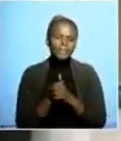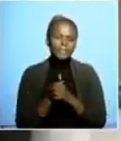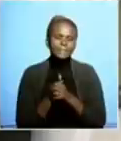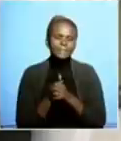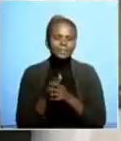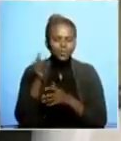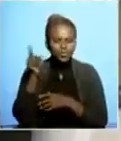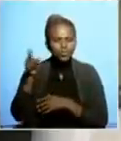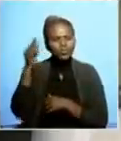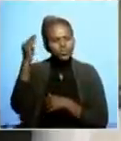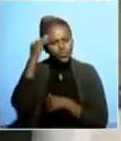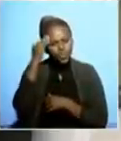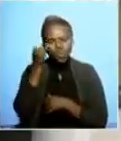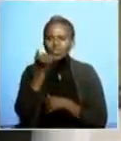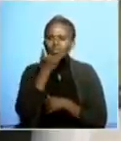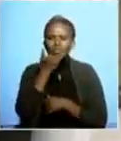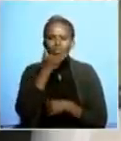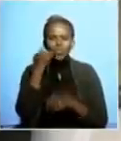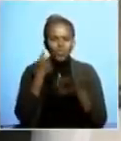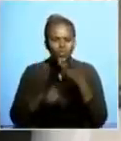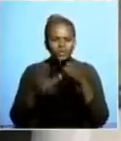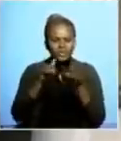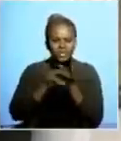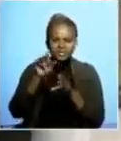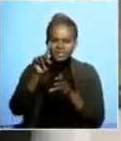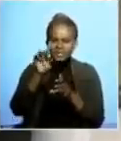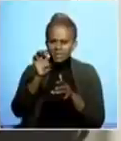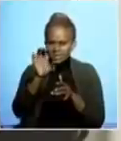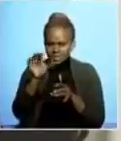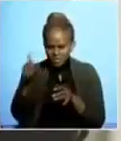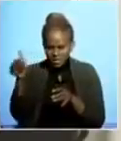You know what went wrong in that institution, you know.